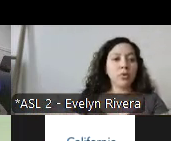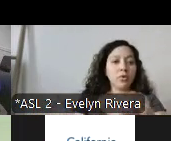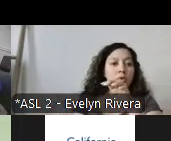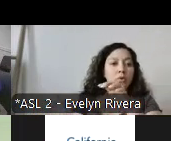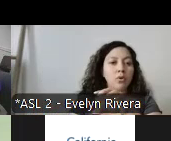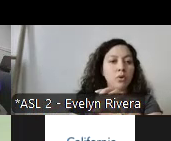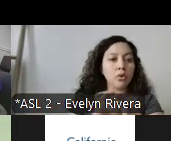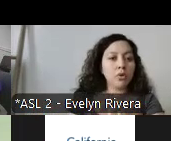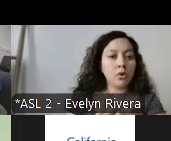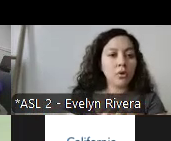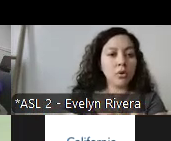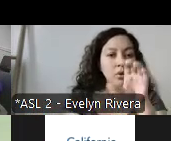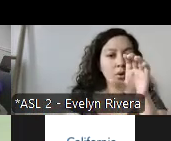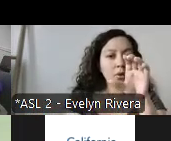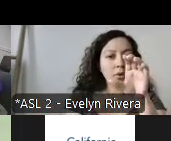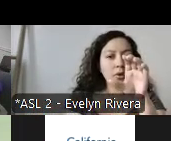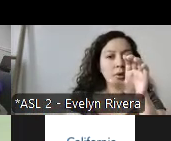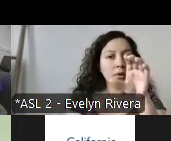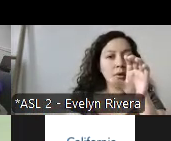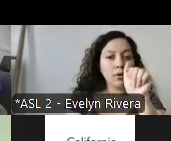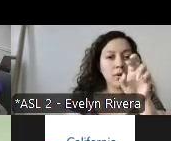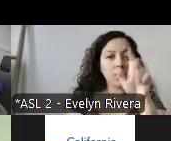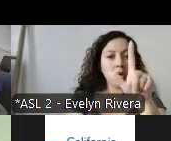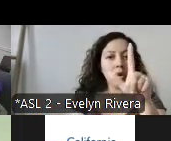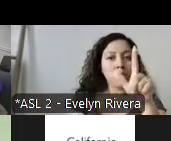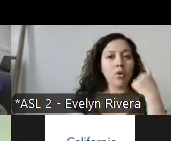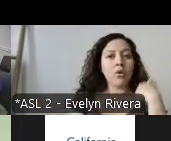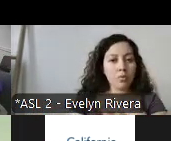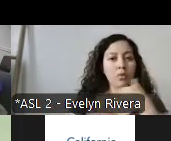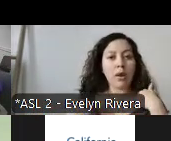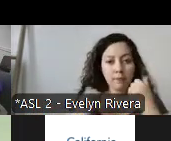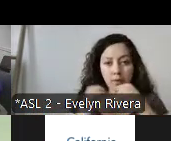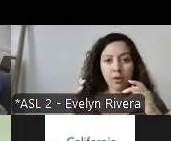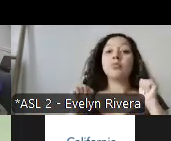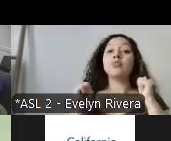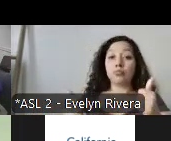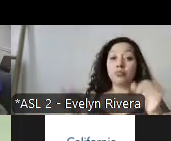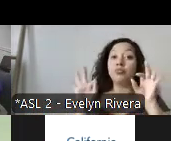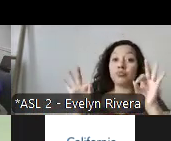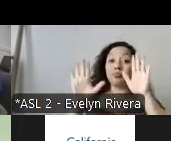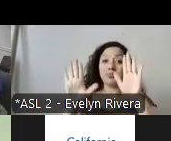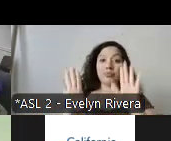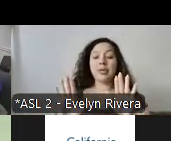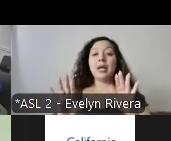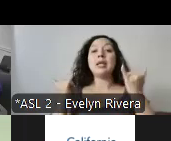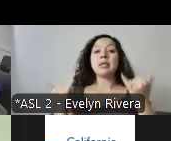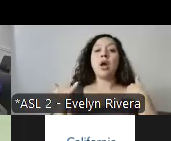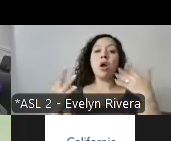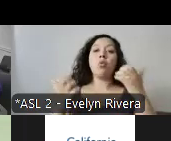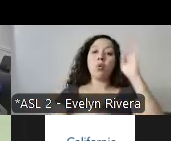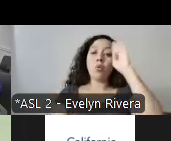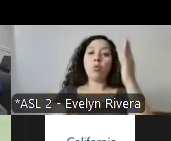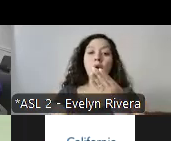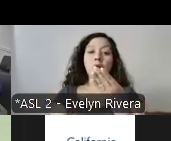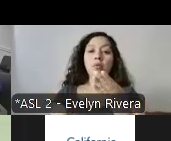Brian or Carol? Yes, we do. Excellent. Great. So now I'd like to welcome the new members